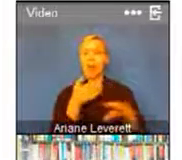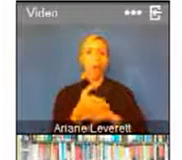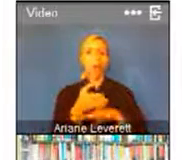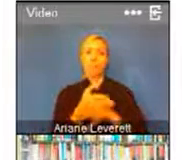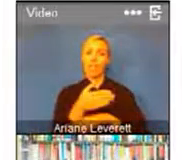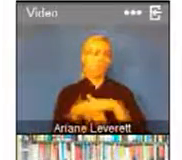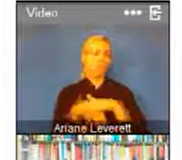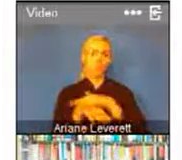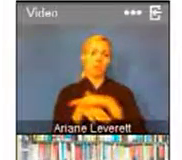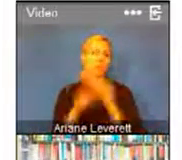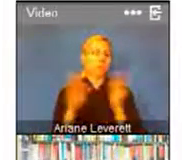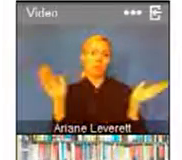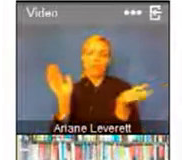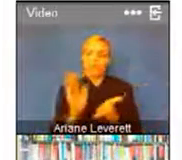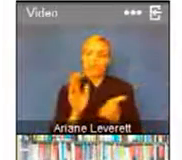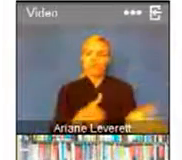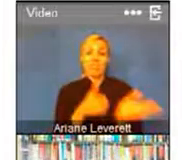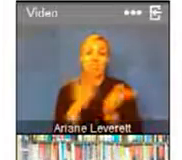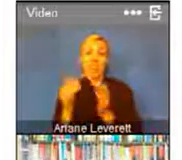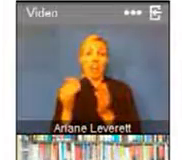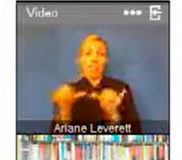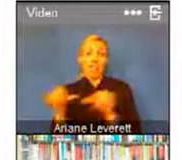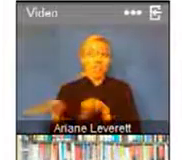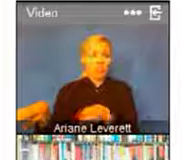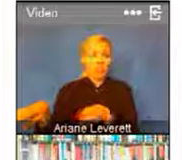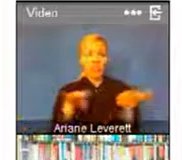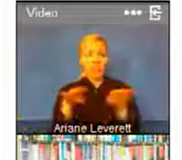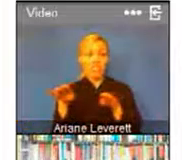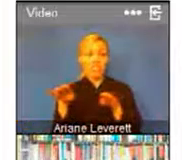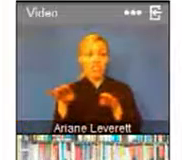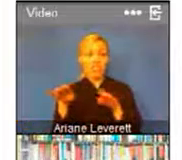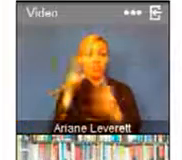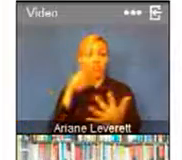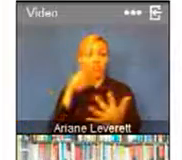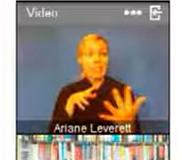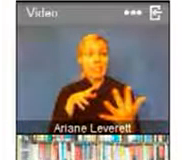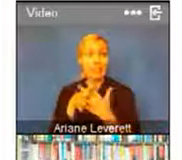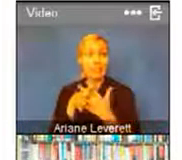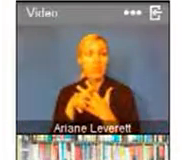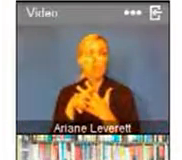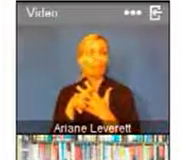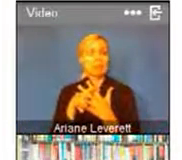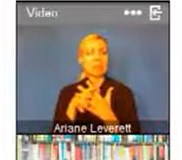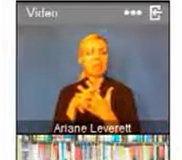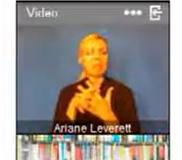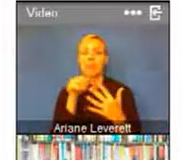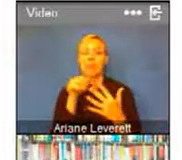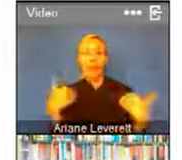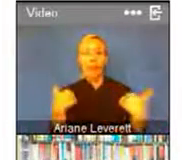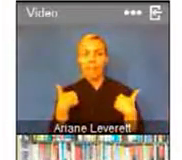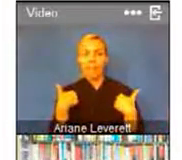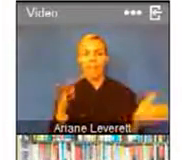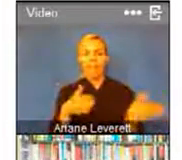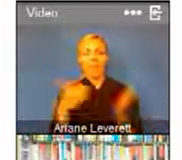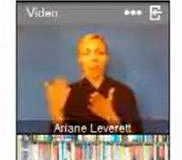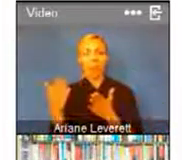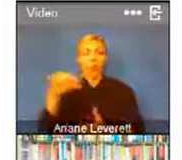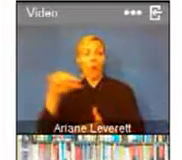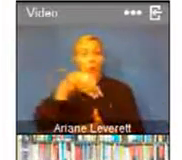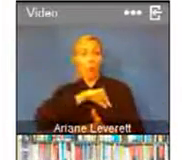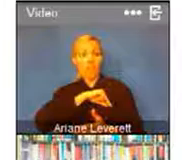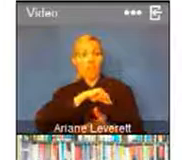3 years old children. We have rare access for low-income families,